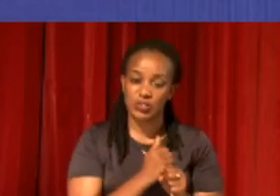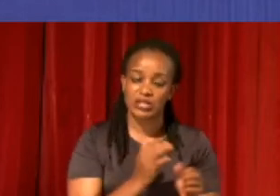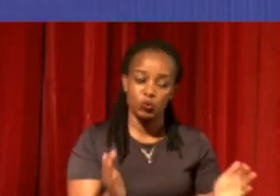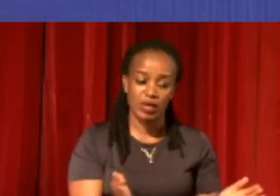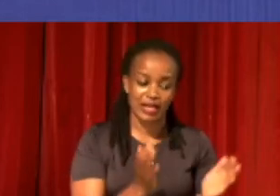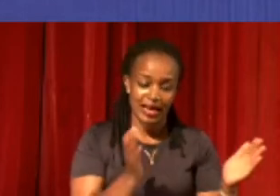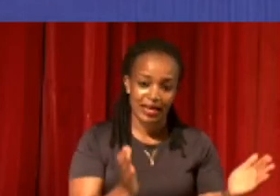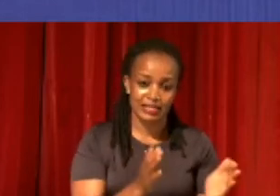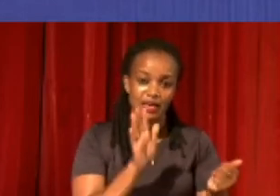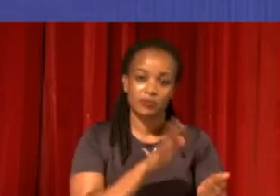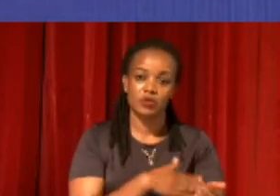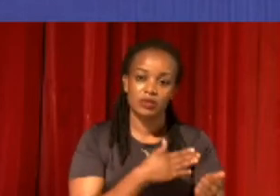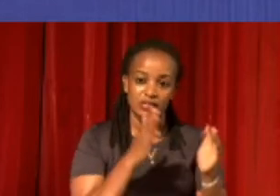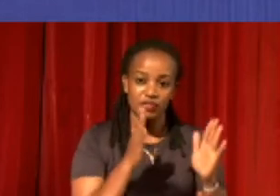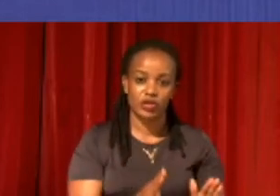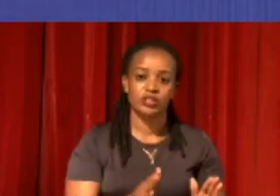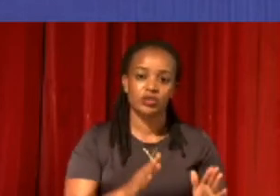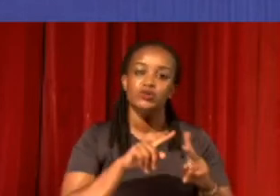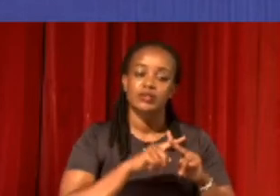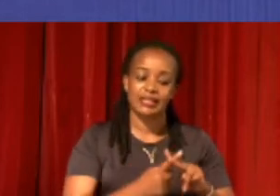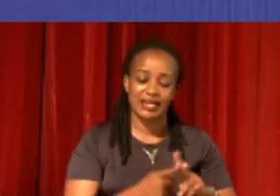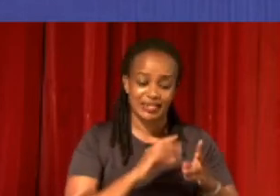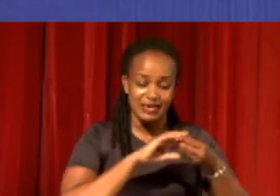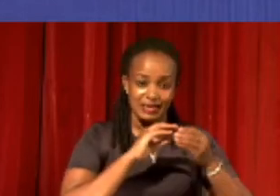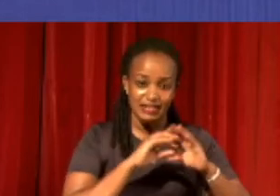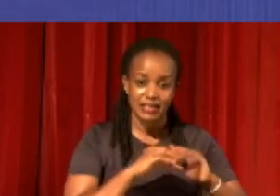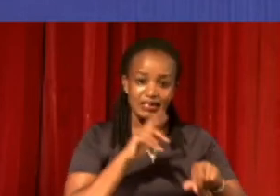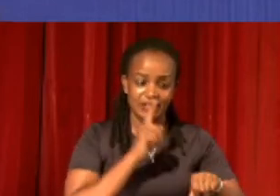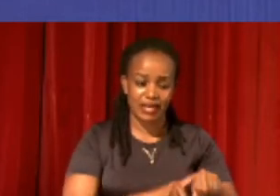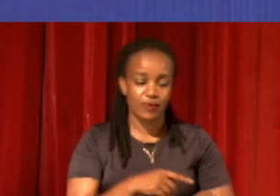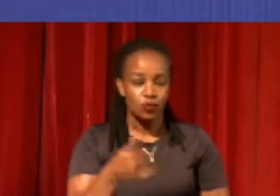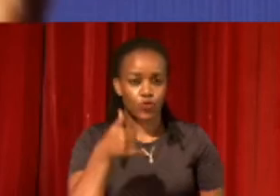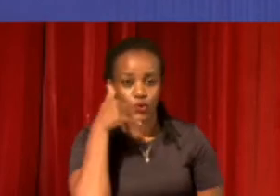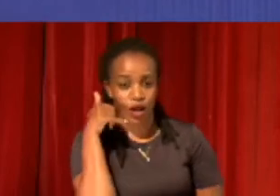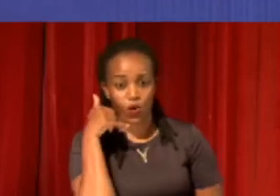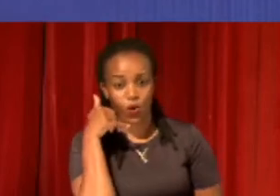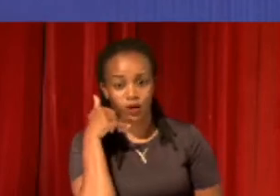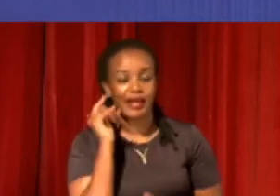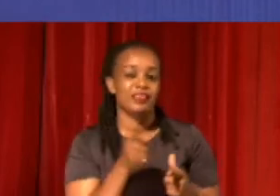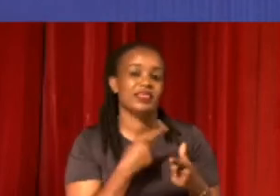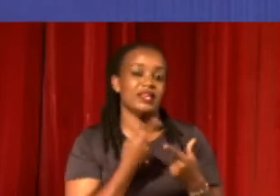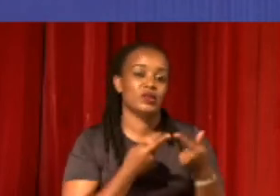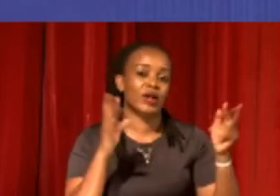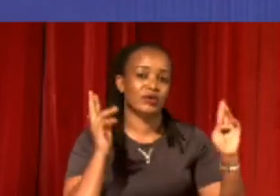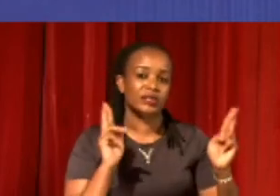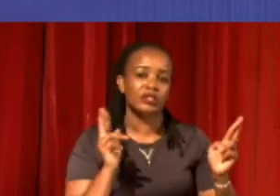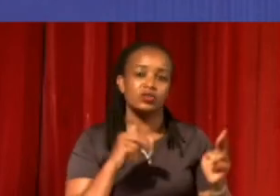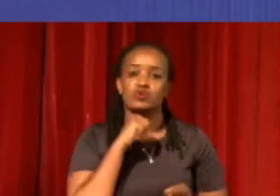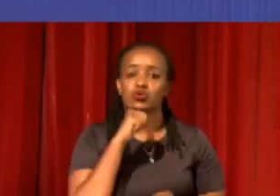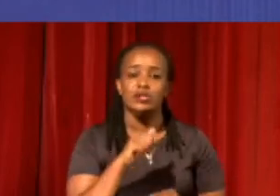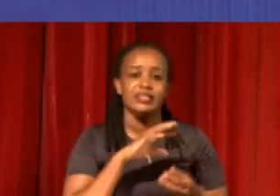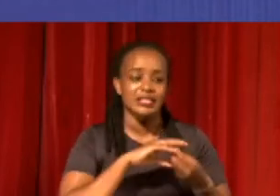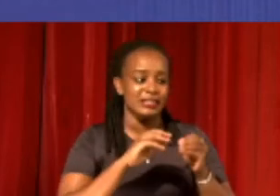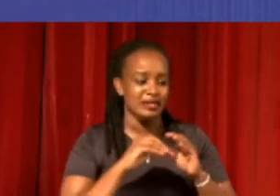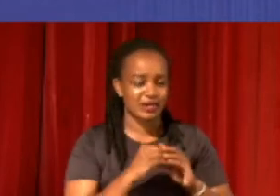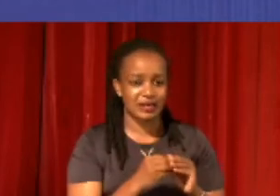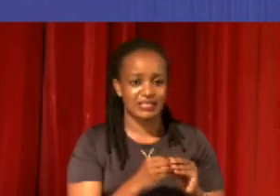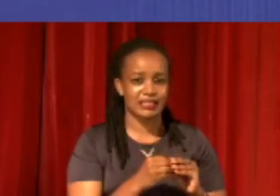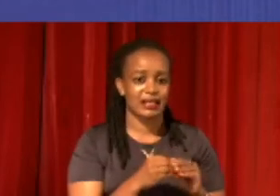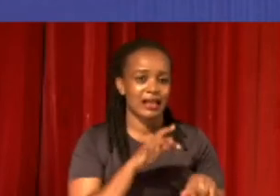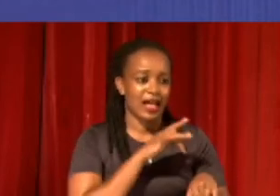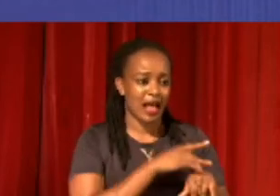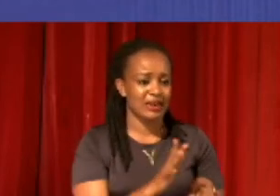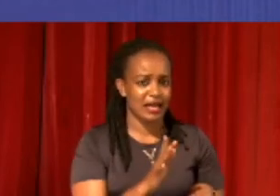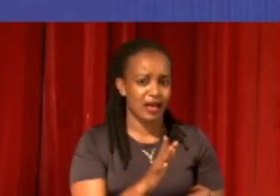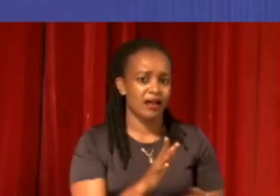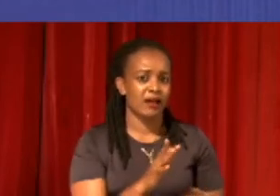the creators to start creating once we have the call, all right? And they start creating within, let them not create before. There are so many people sending me